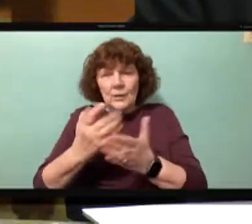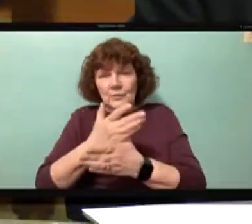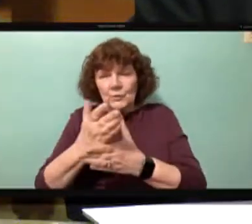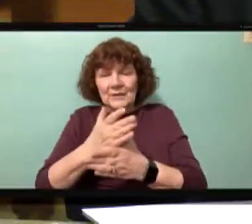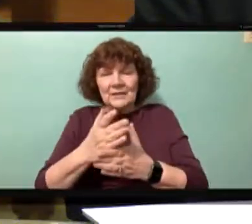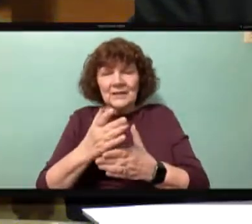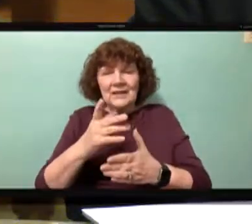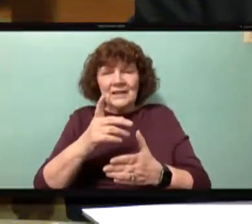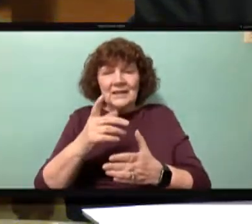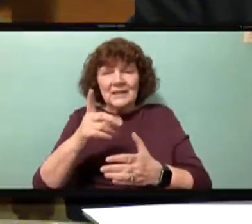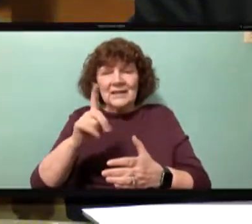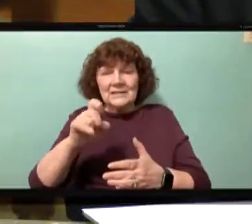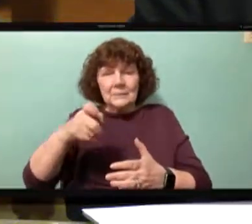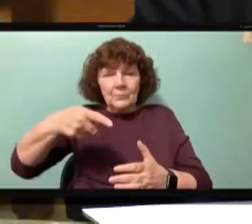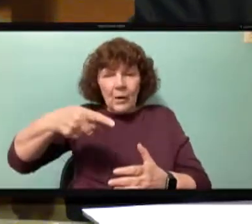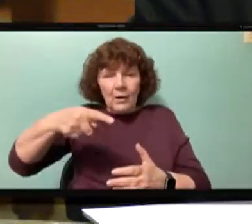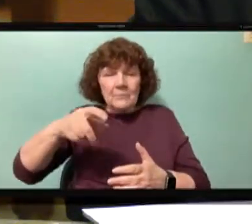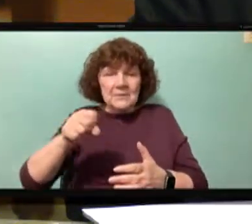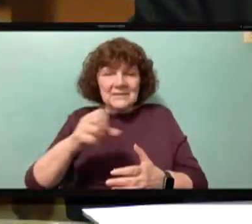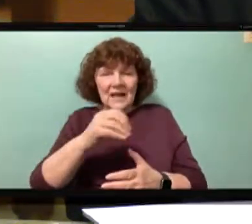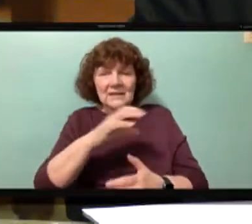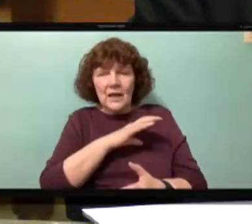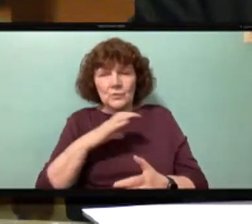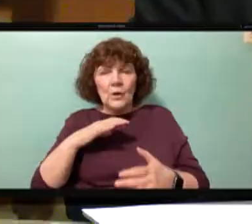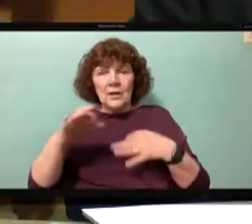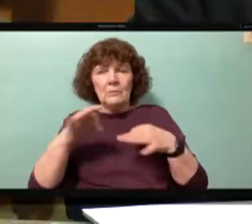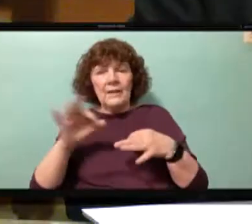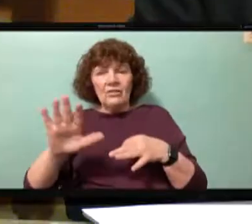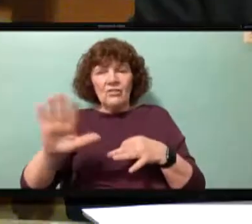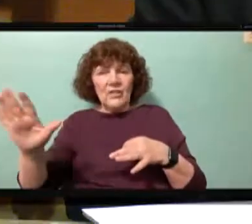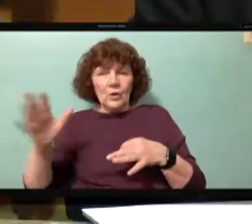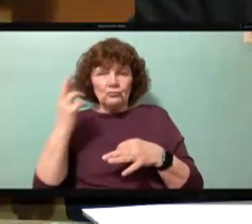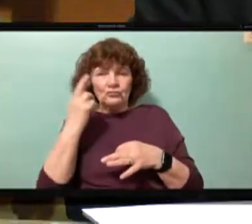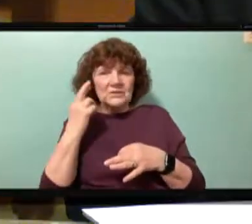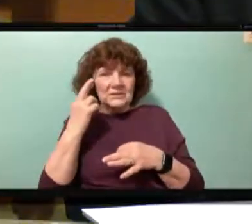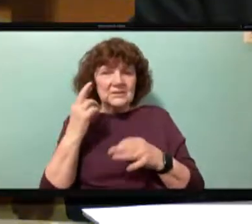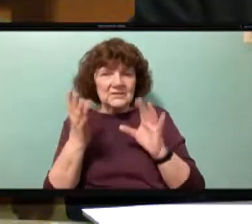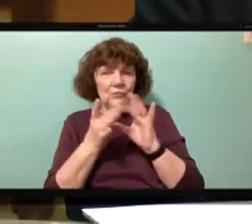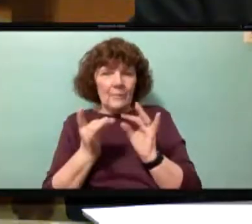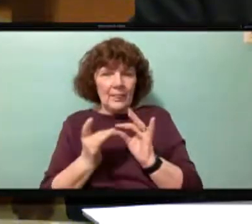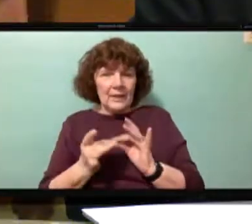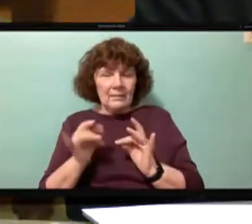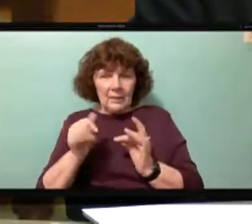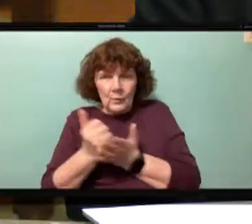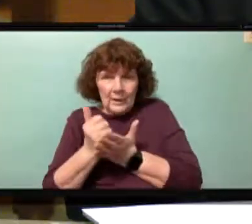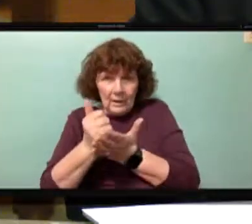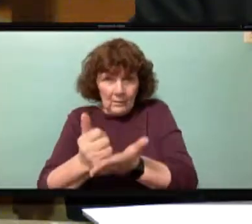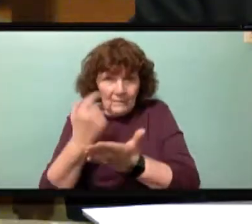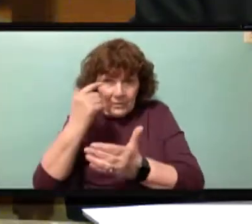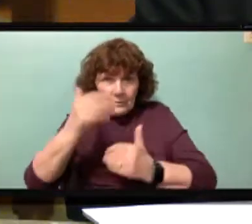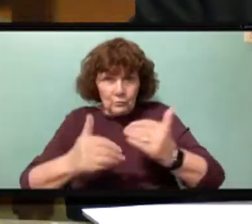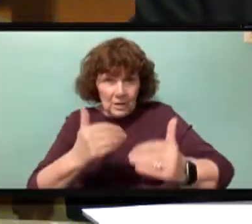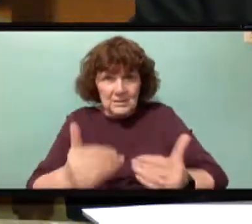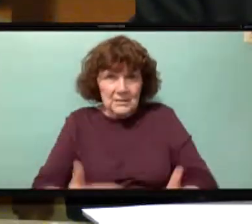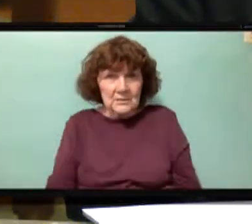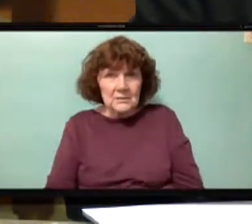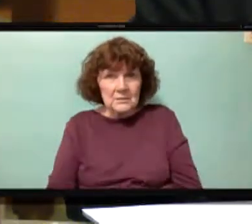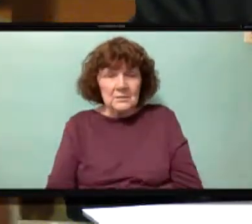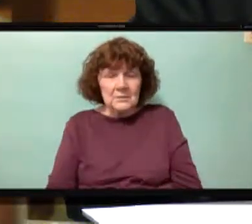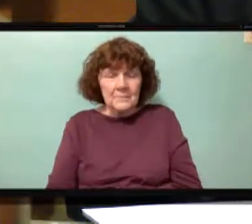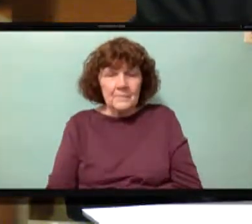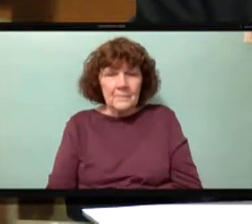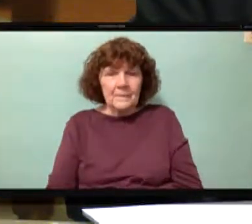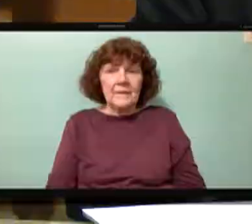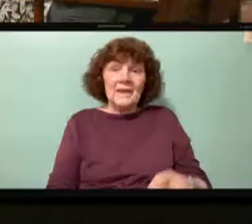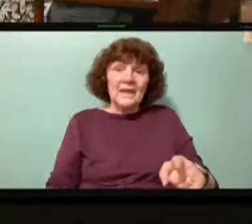you know, explain that justification verbally, would be helpful for the process as a whole. And if I could build